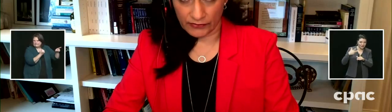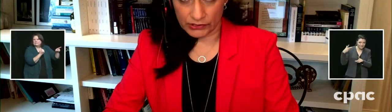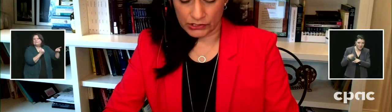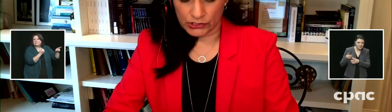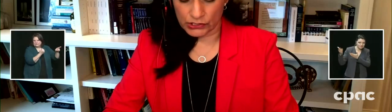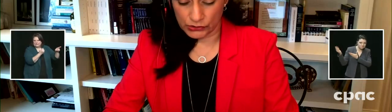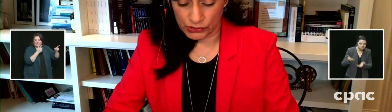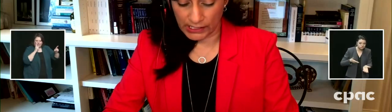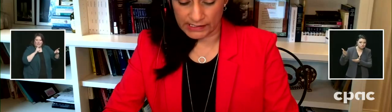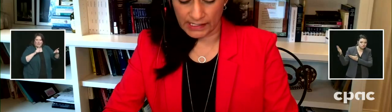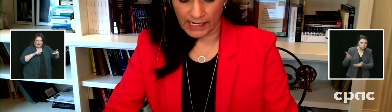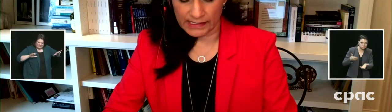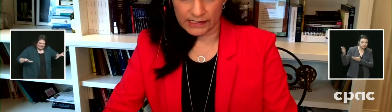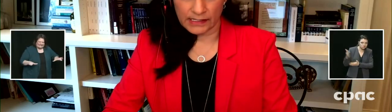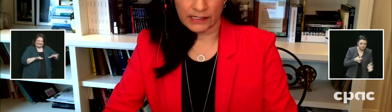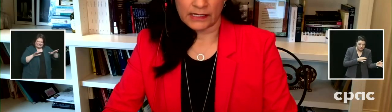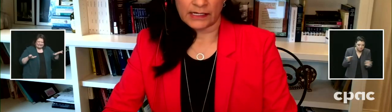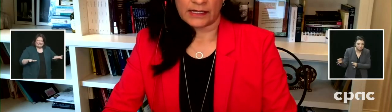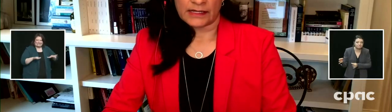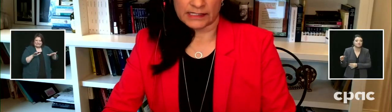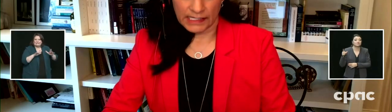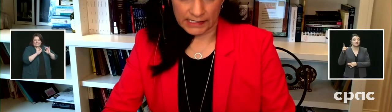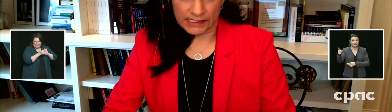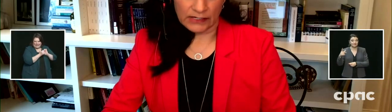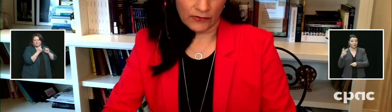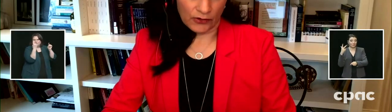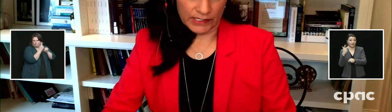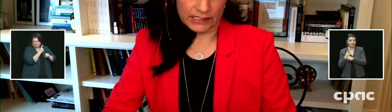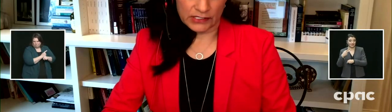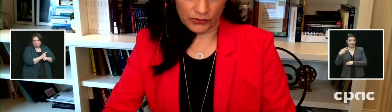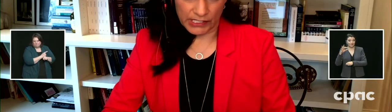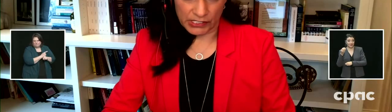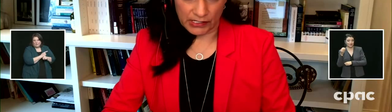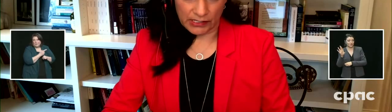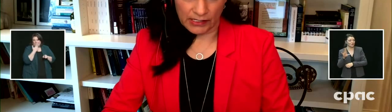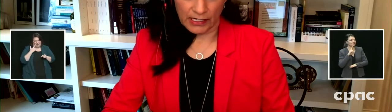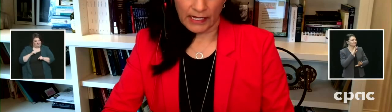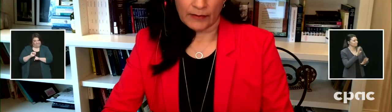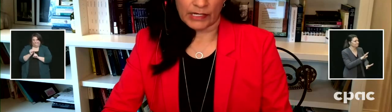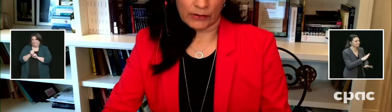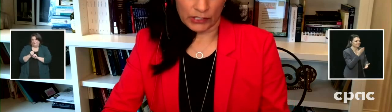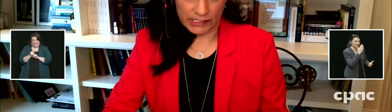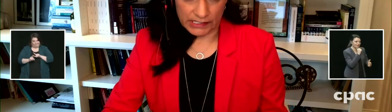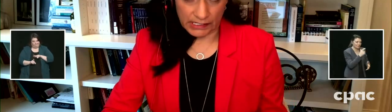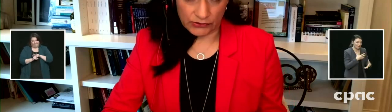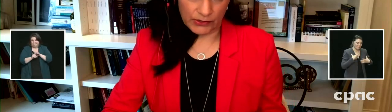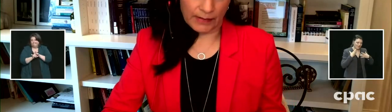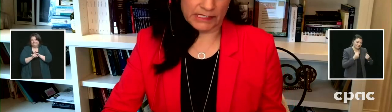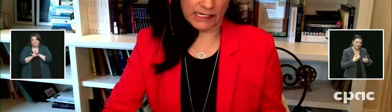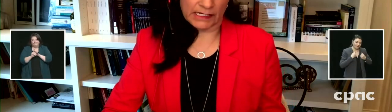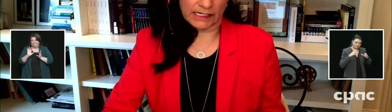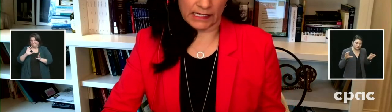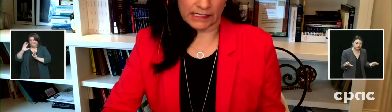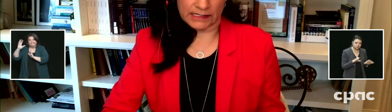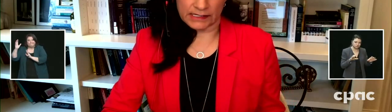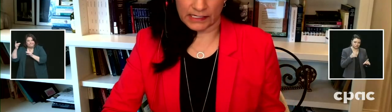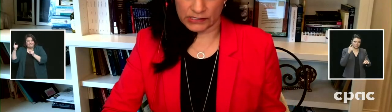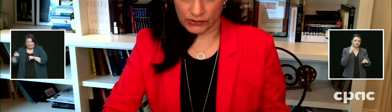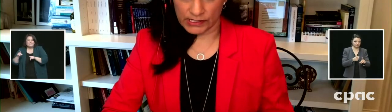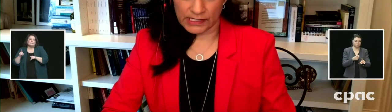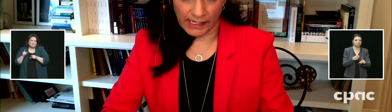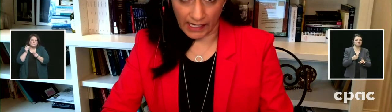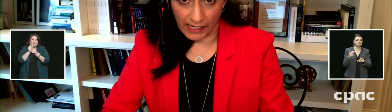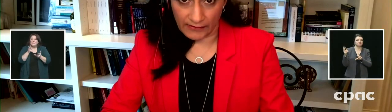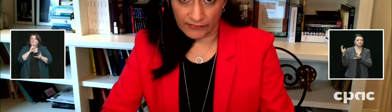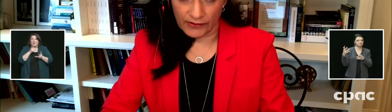all efforts to do just that. This is an evolving situation, but I will continue to update Canadians as